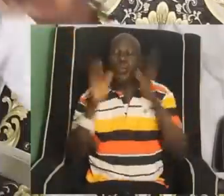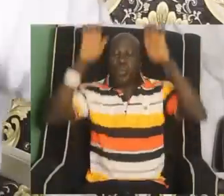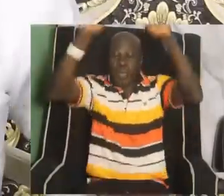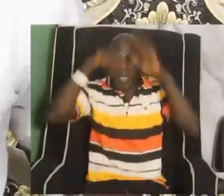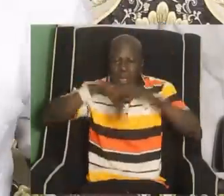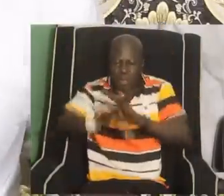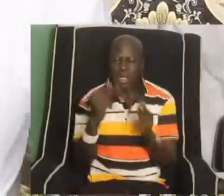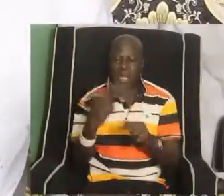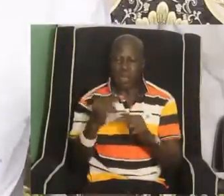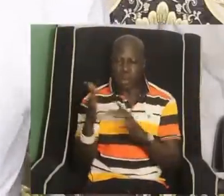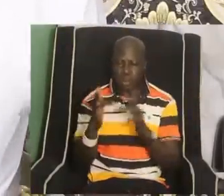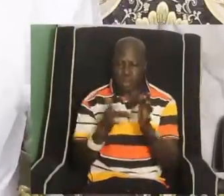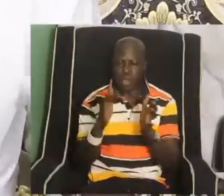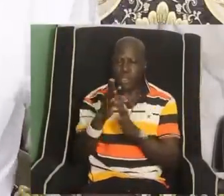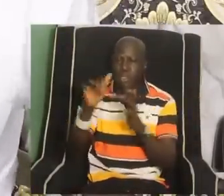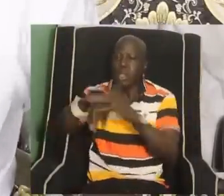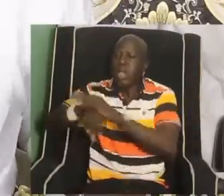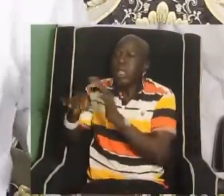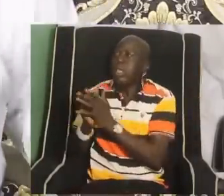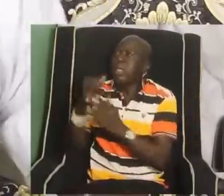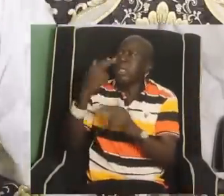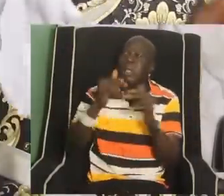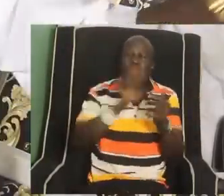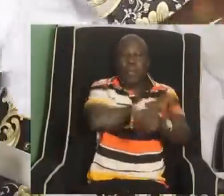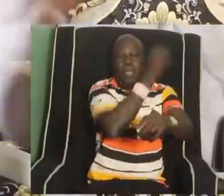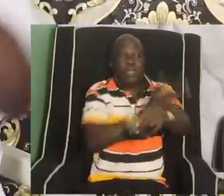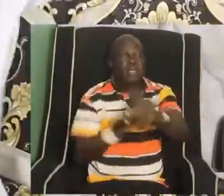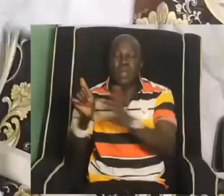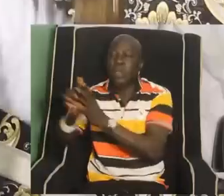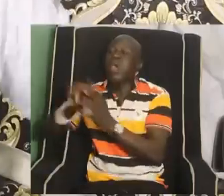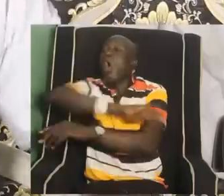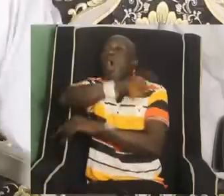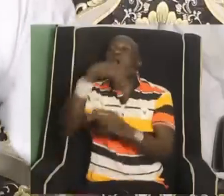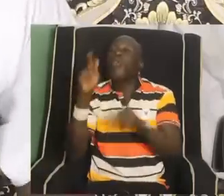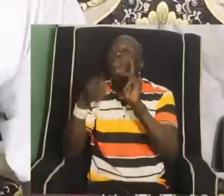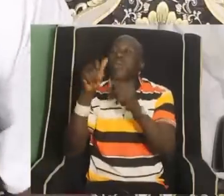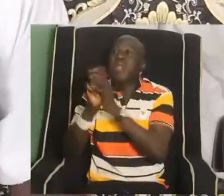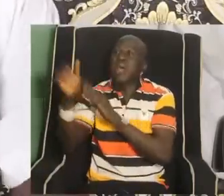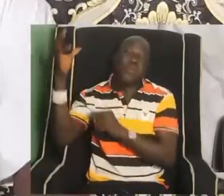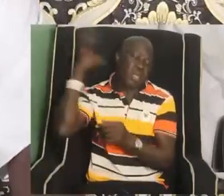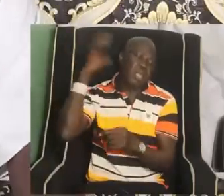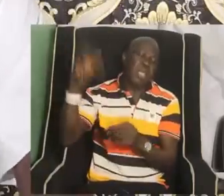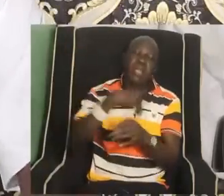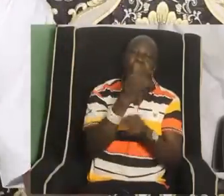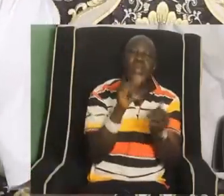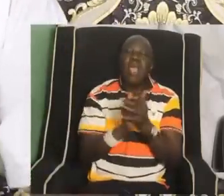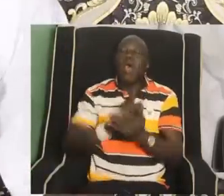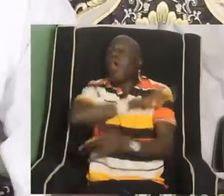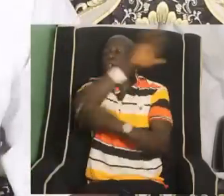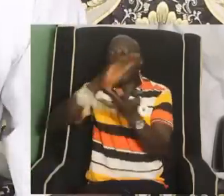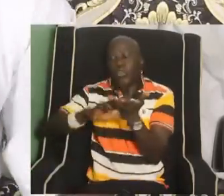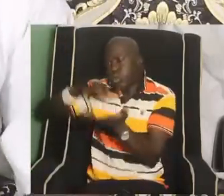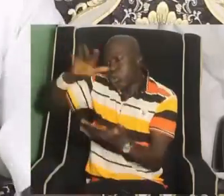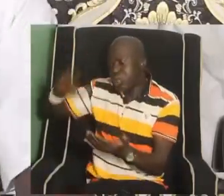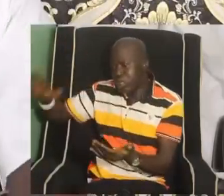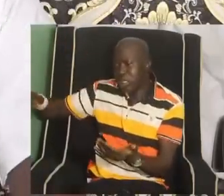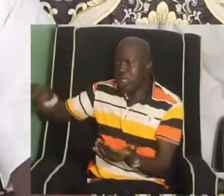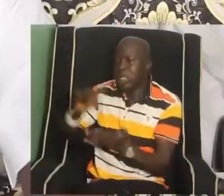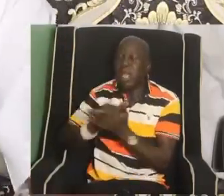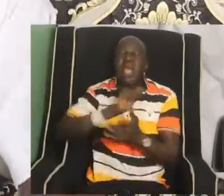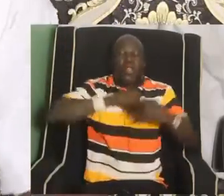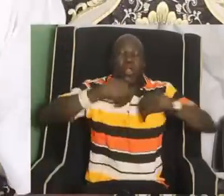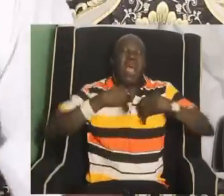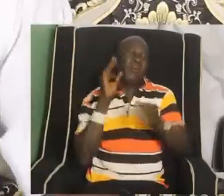Pàkó Alebu Asaka. Ọ̀rọ̀ Bìnàjà láàrú ọmọ. In the mighty name of Jesus. Gbogbo ẹni gbọ́ mi sá. Ẹ̀yin ọmọ ológo. You glorious children. Ẹ̀yin